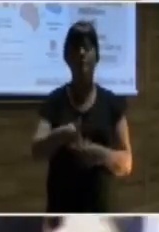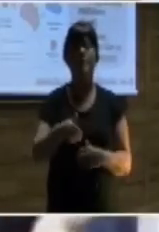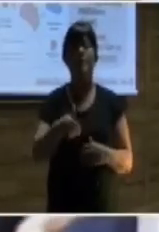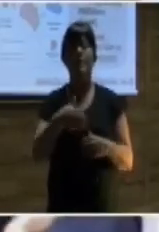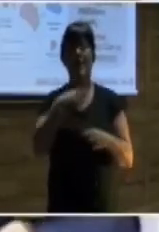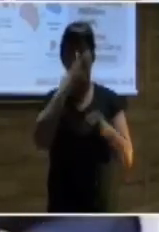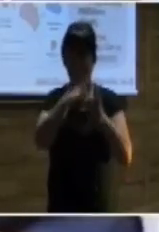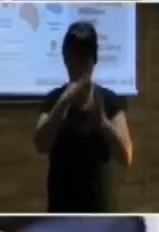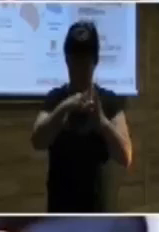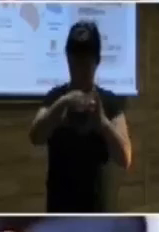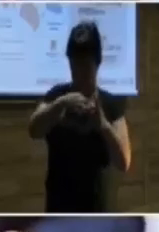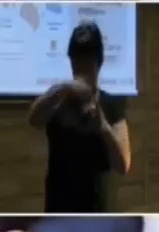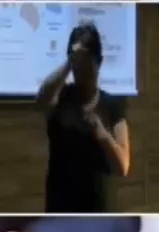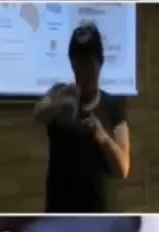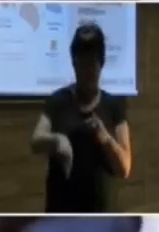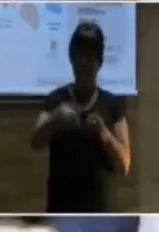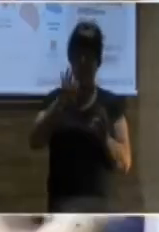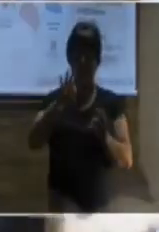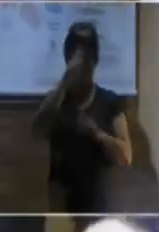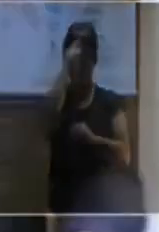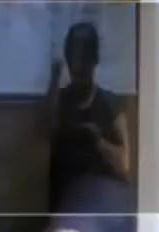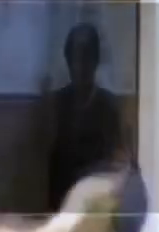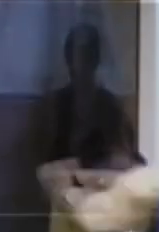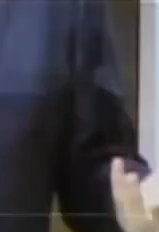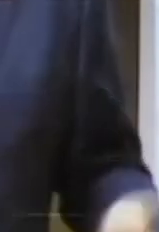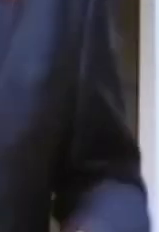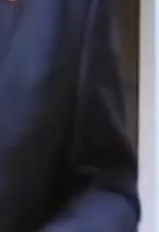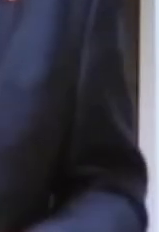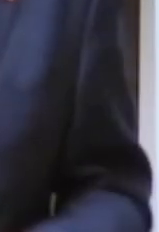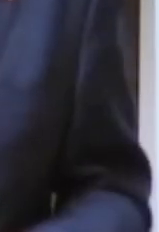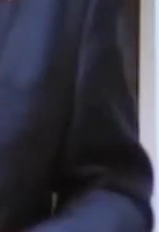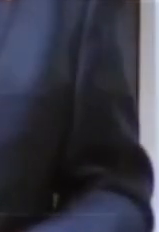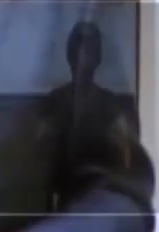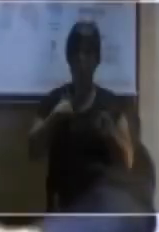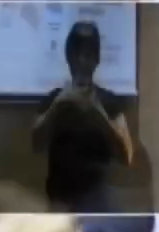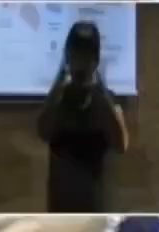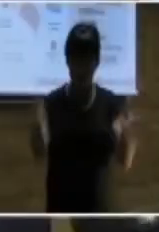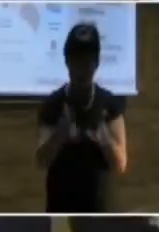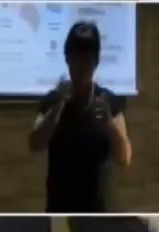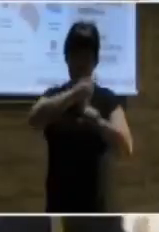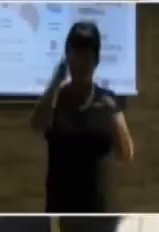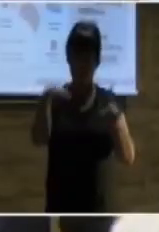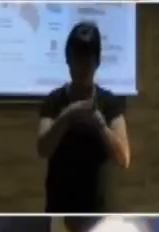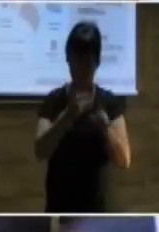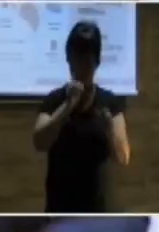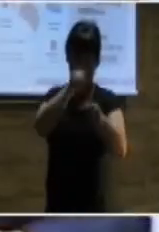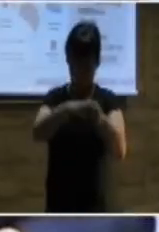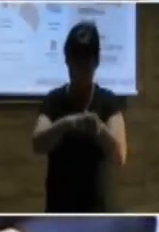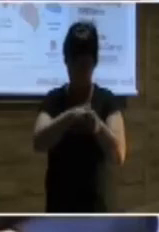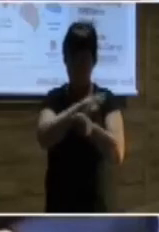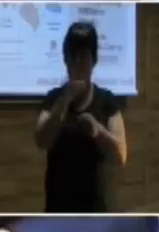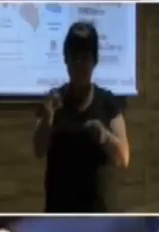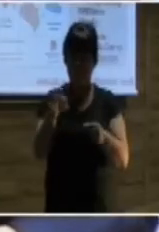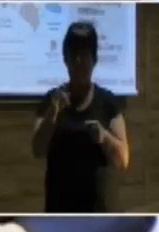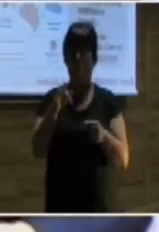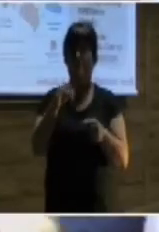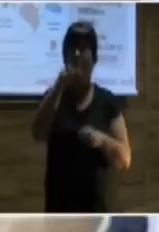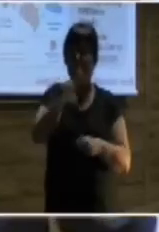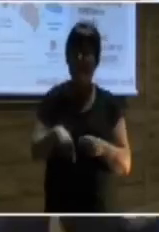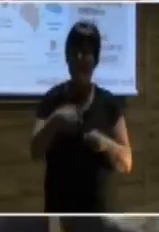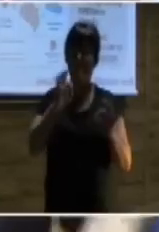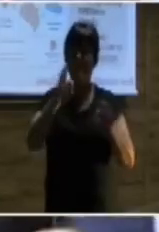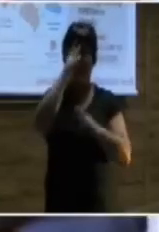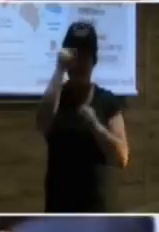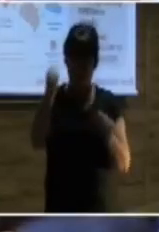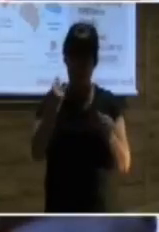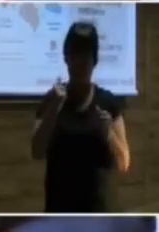encourage you to have a look on our website and be involved in World Alzheimer's Month. This campaign here was about risk